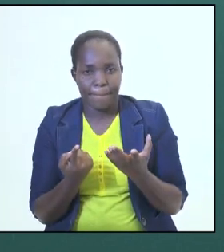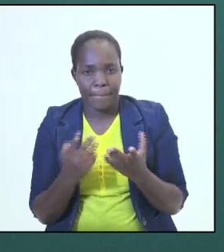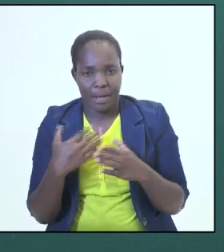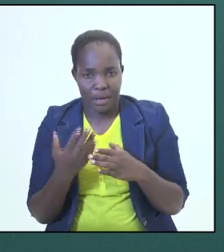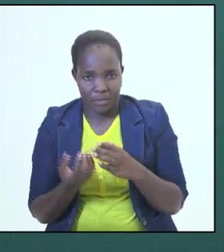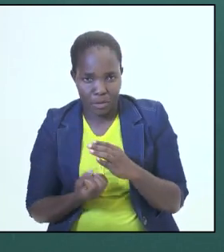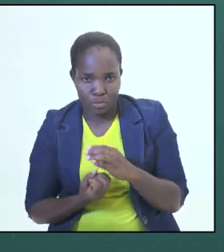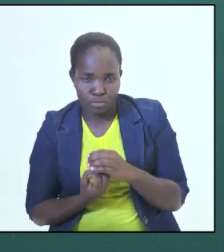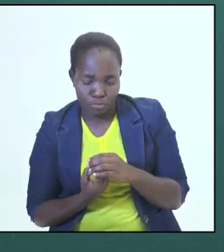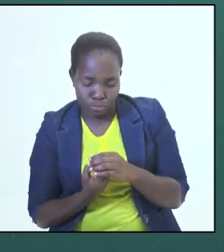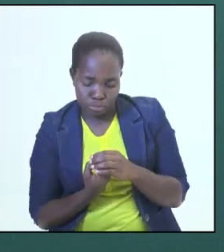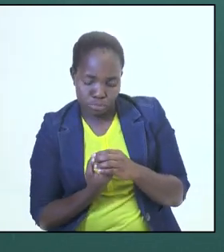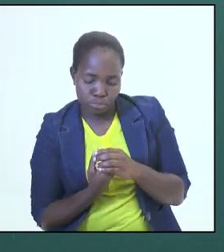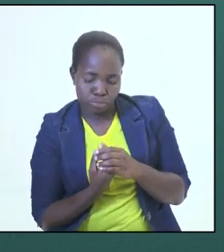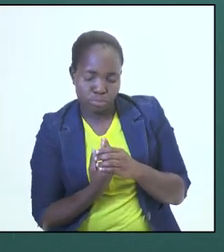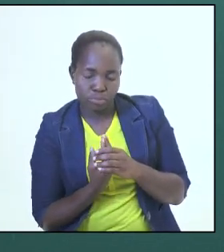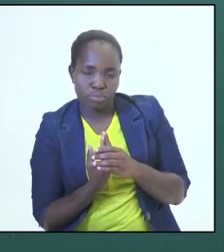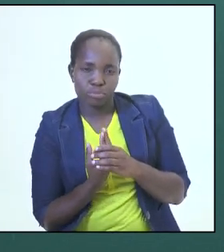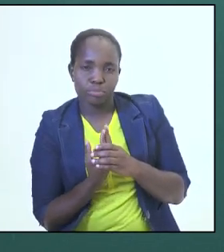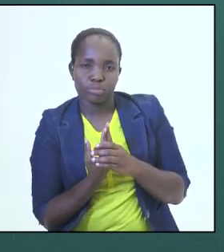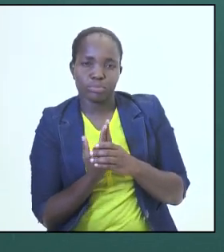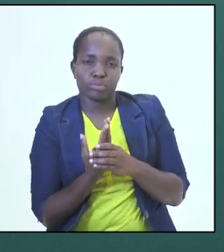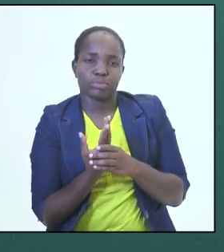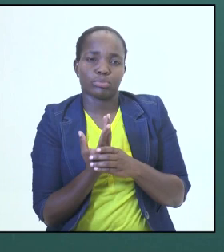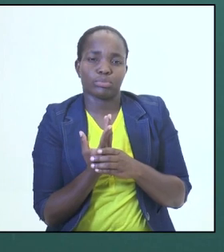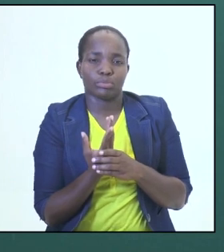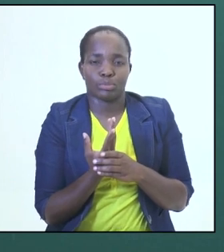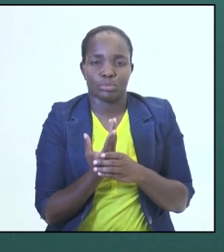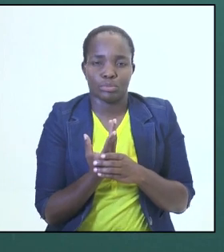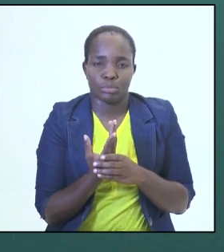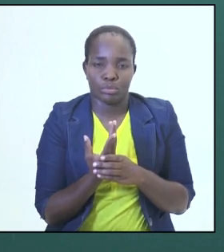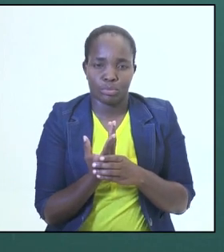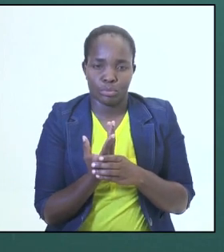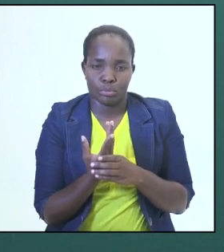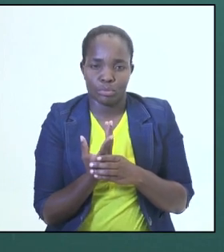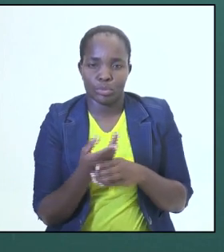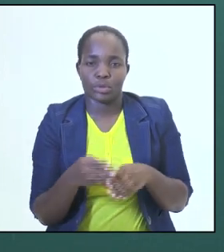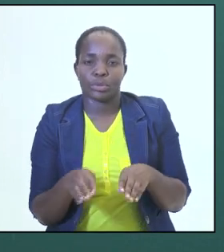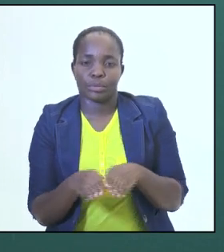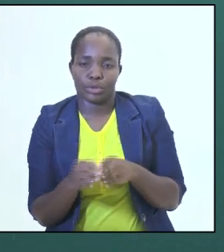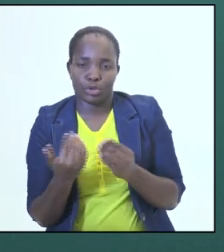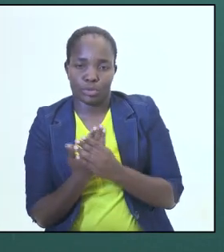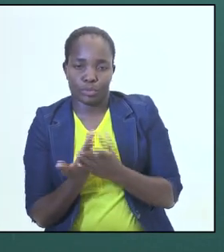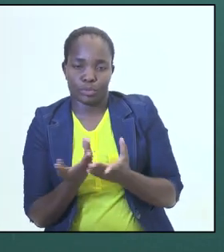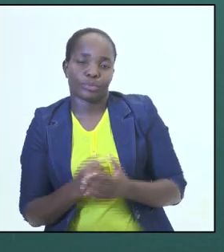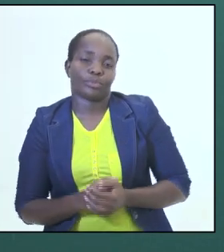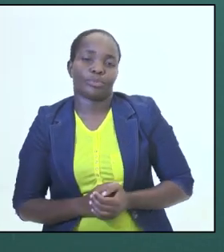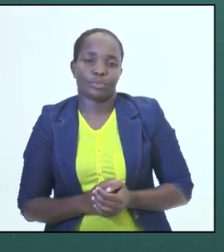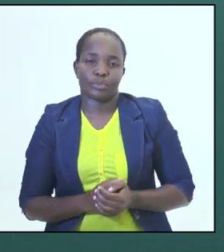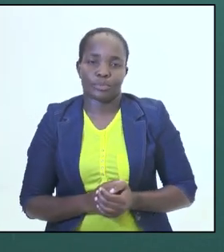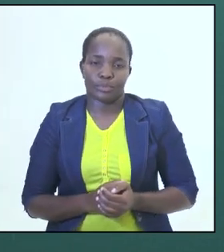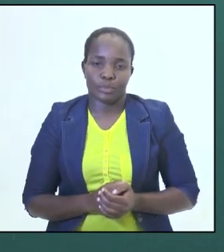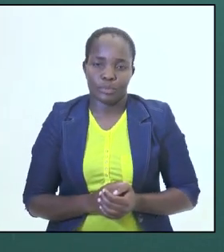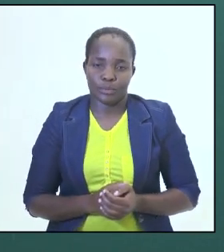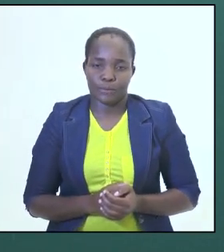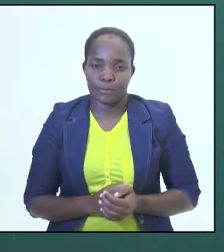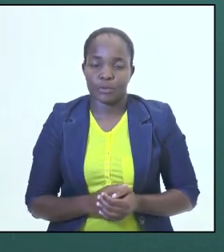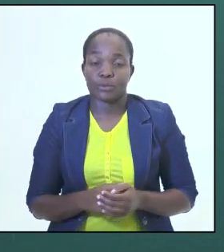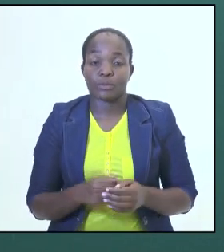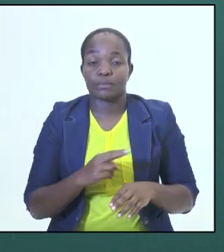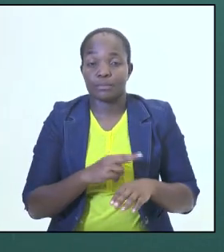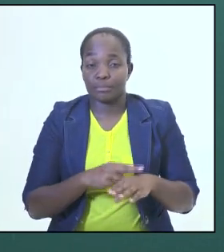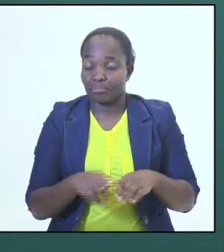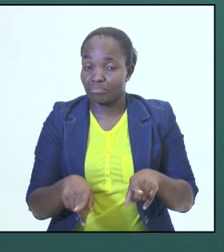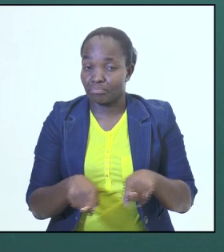grow into seeds within a fruit. In this way, sexual reproduction is the formation of offspring by